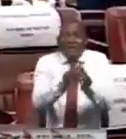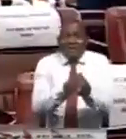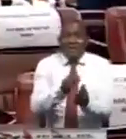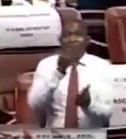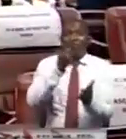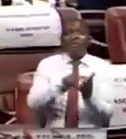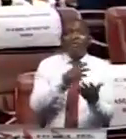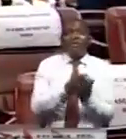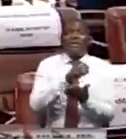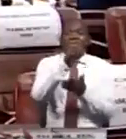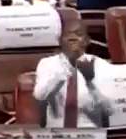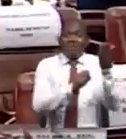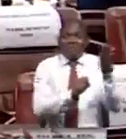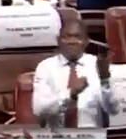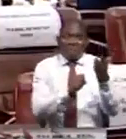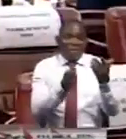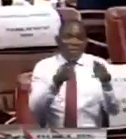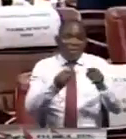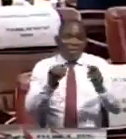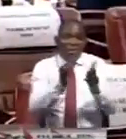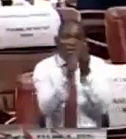to be submitted. Because where he does that,